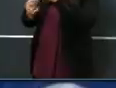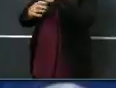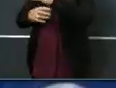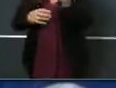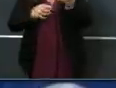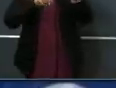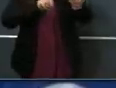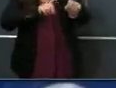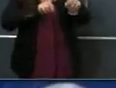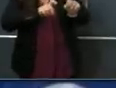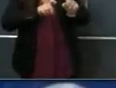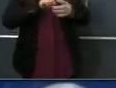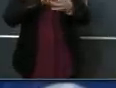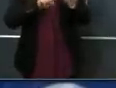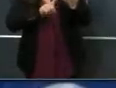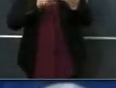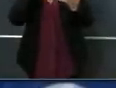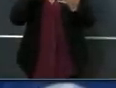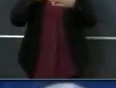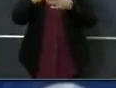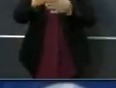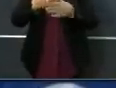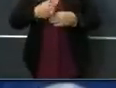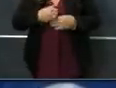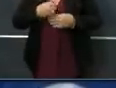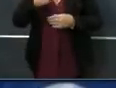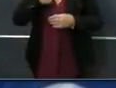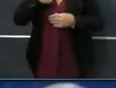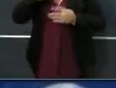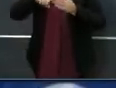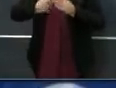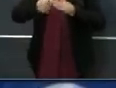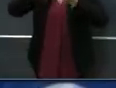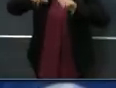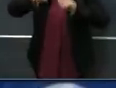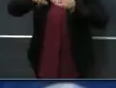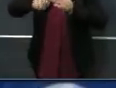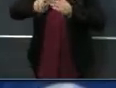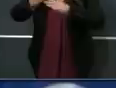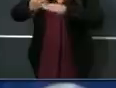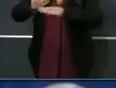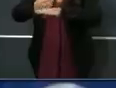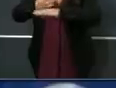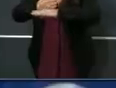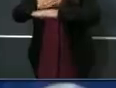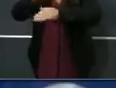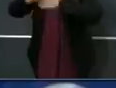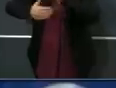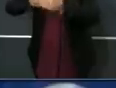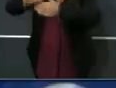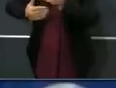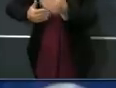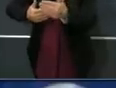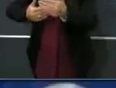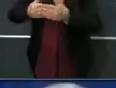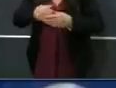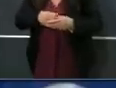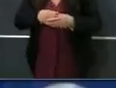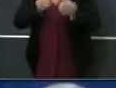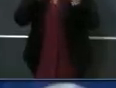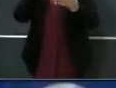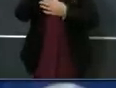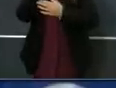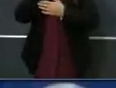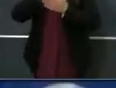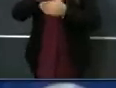We're still making progress in the testing space. We have a task force that many of you know we convened a